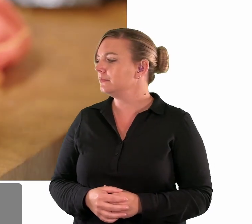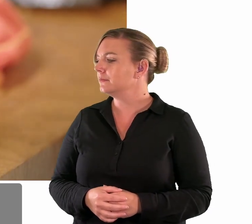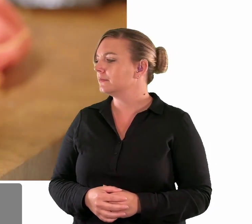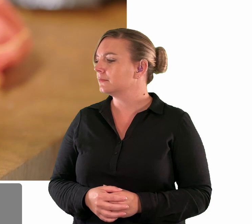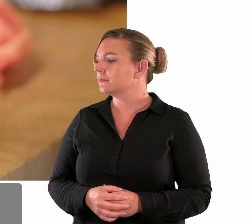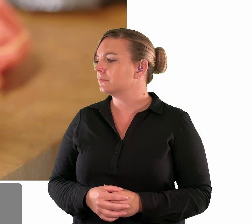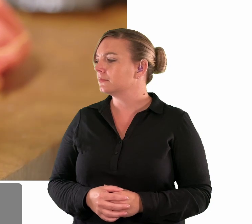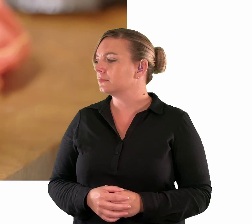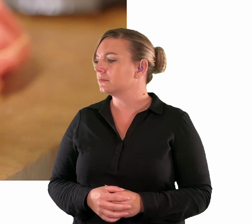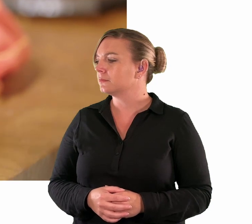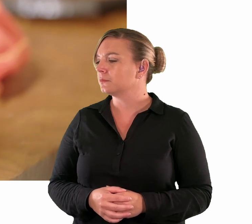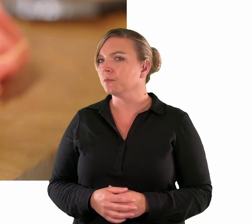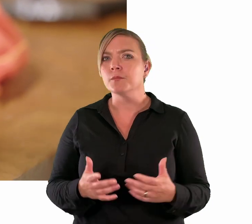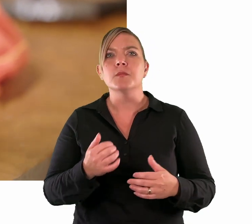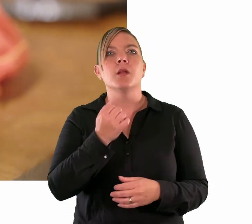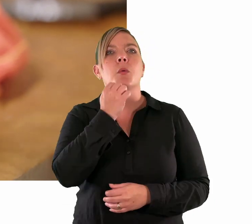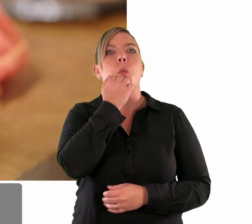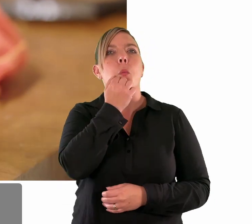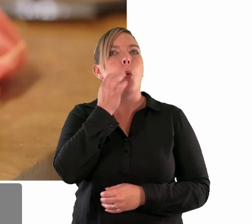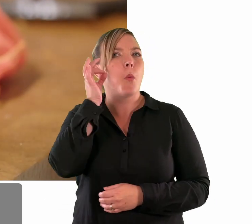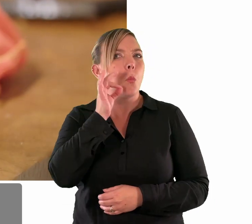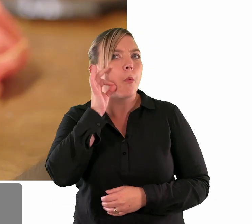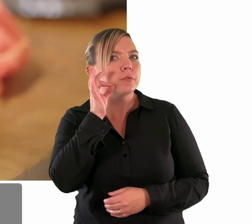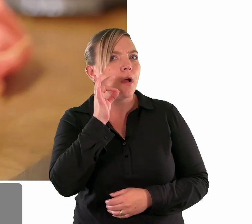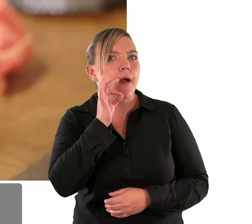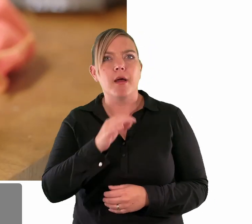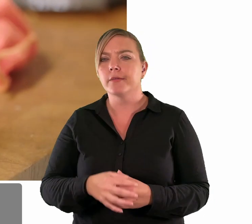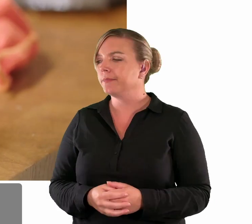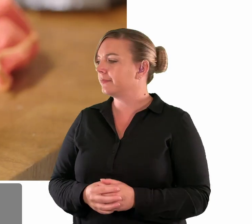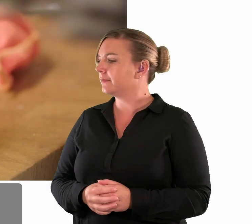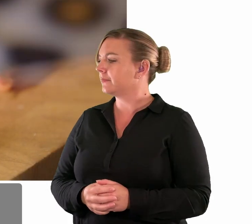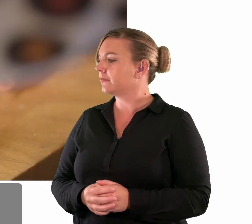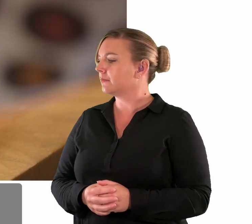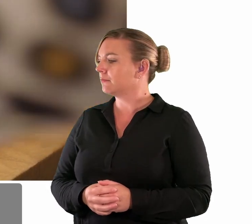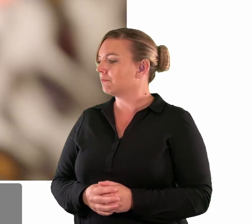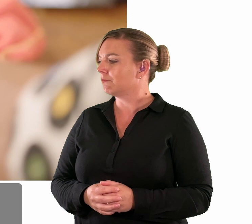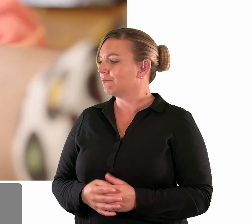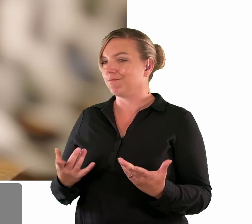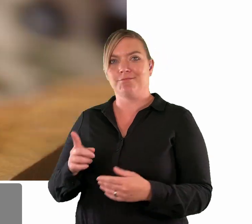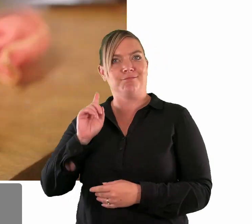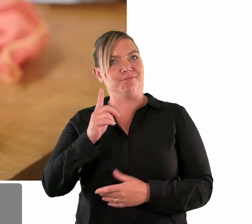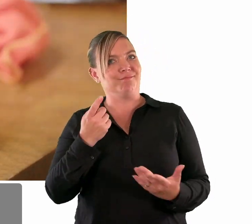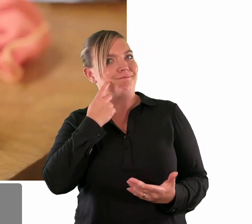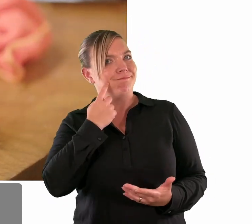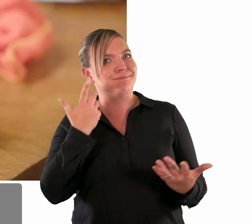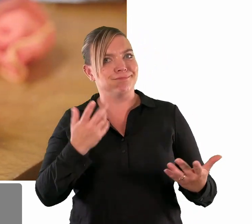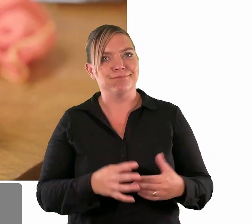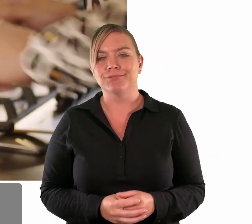And some warm water. Oh, that's good. Well, that wasn't difficult. You can put the fish in.